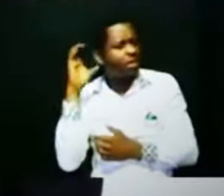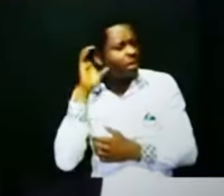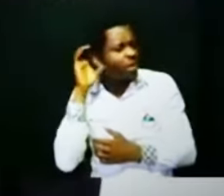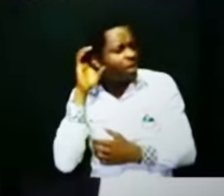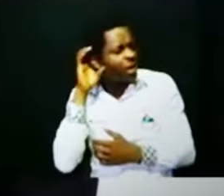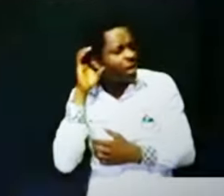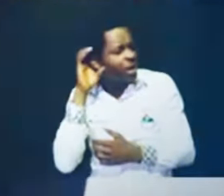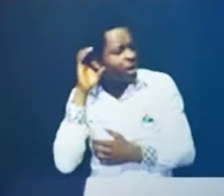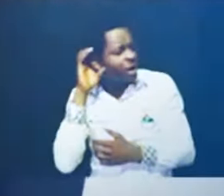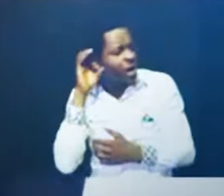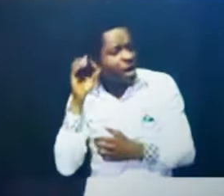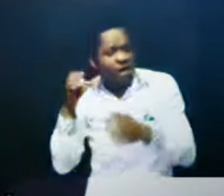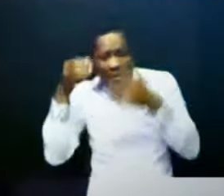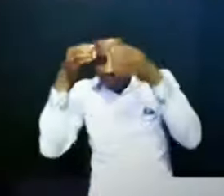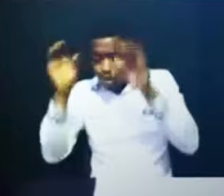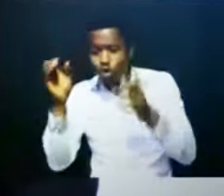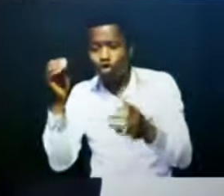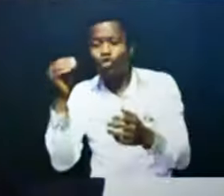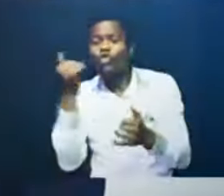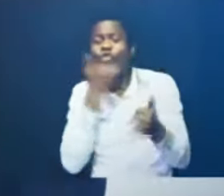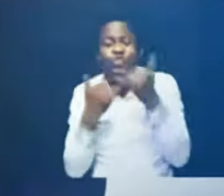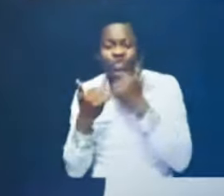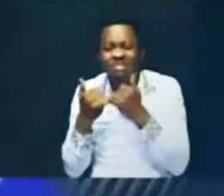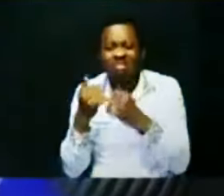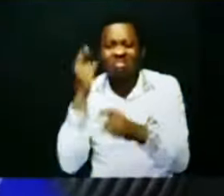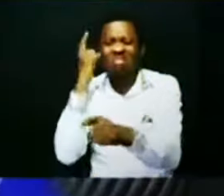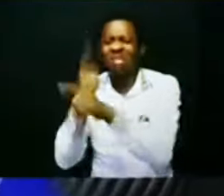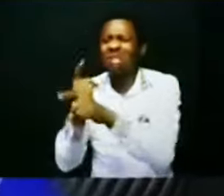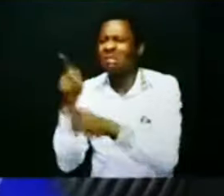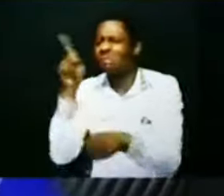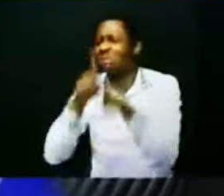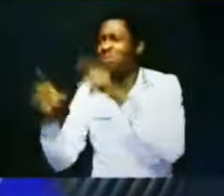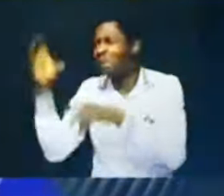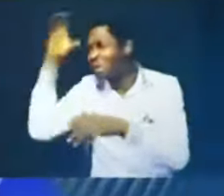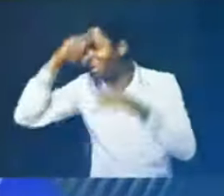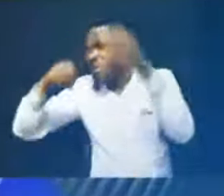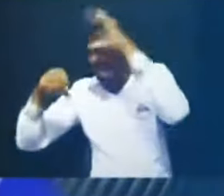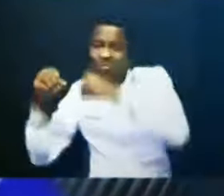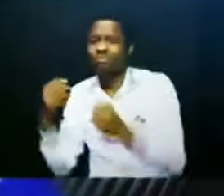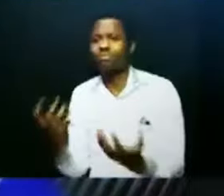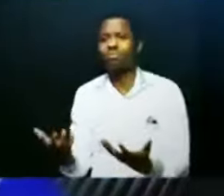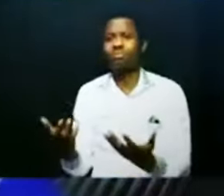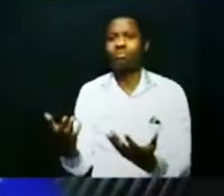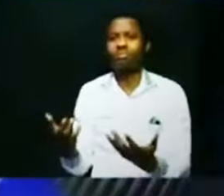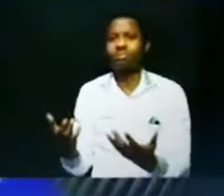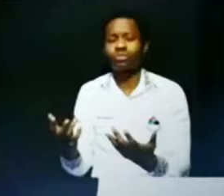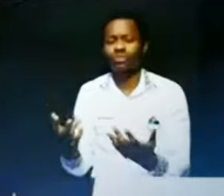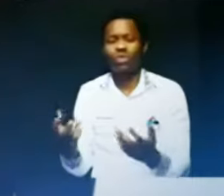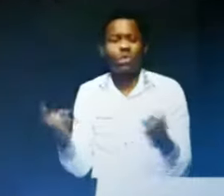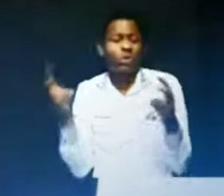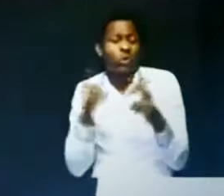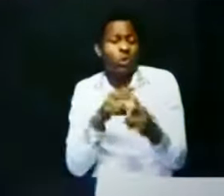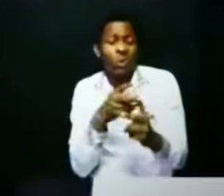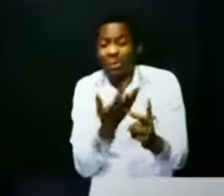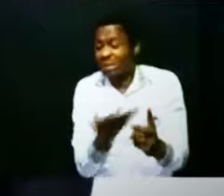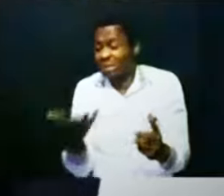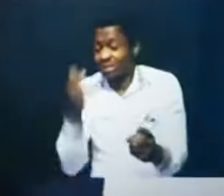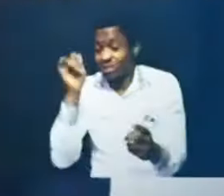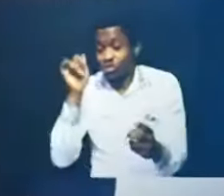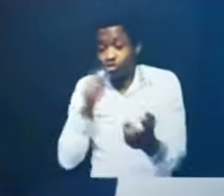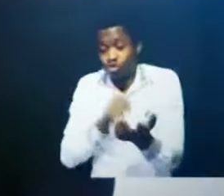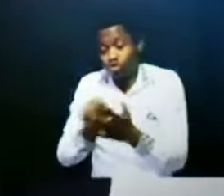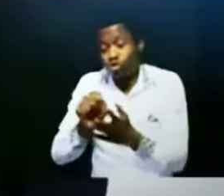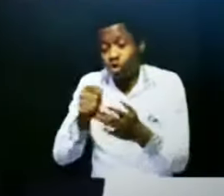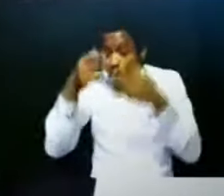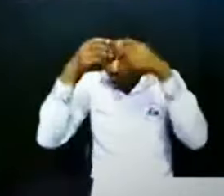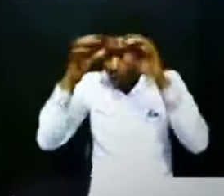the next thing that is going to cause offense is yet on the way. It has